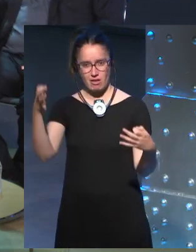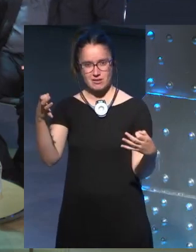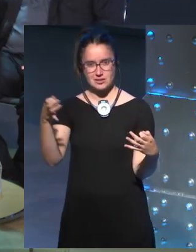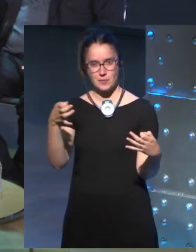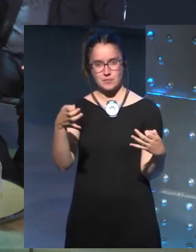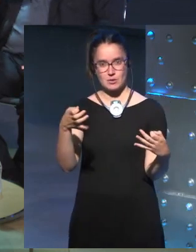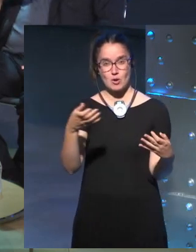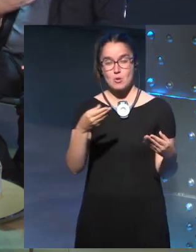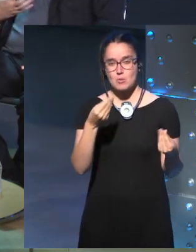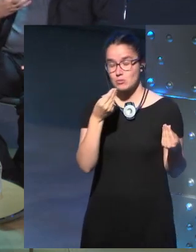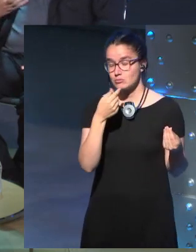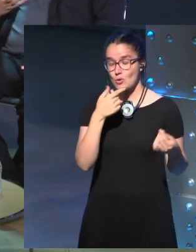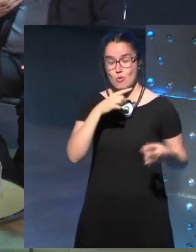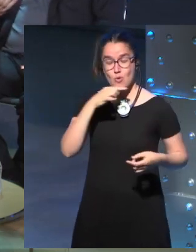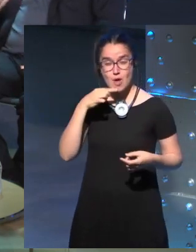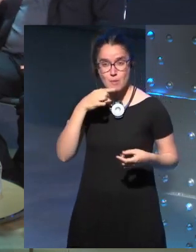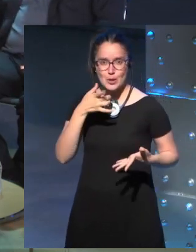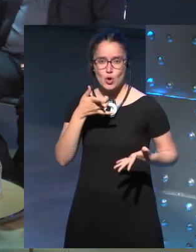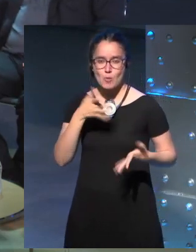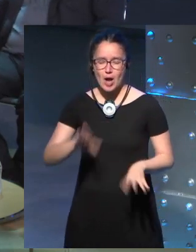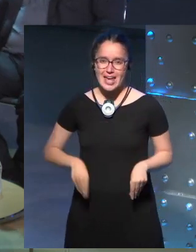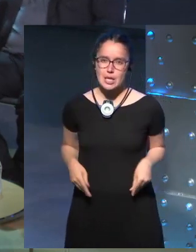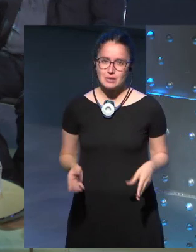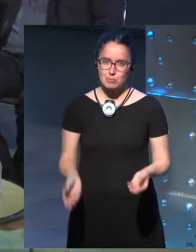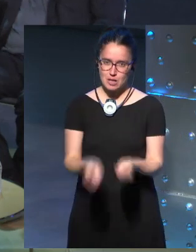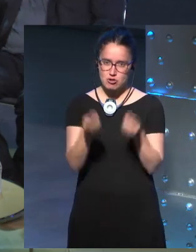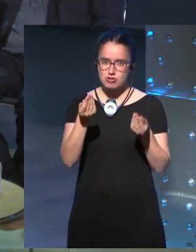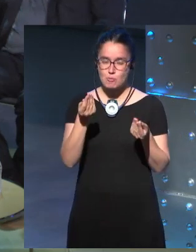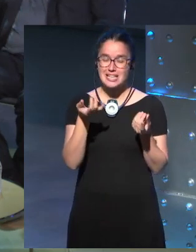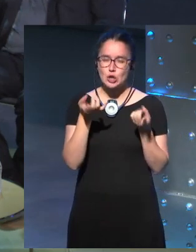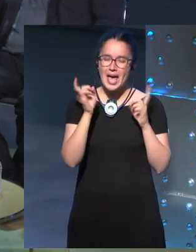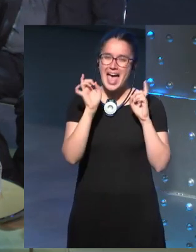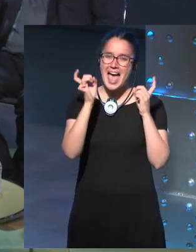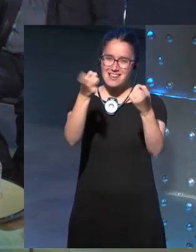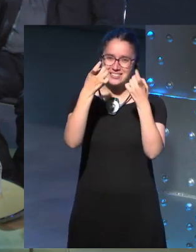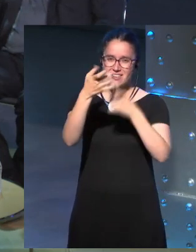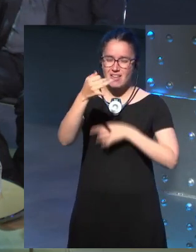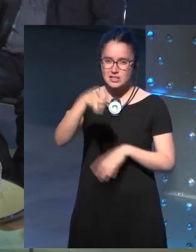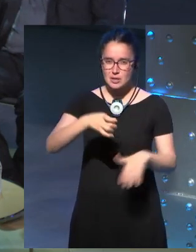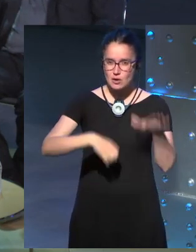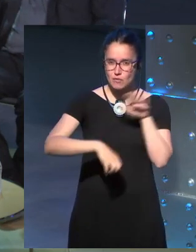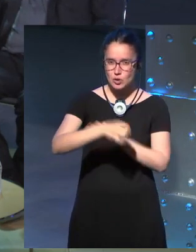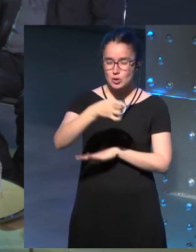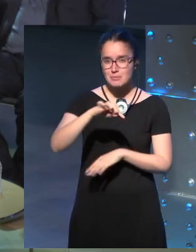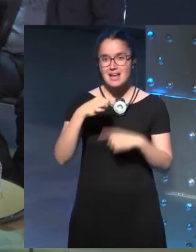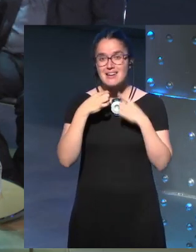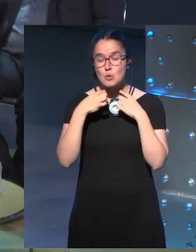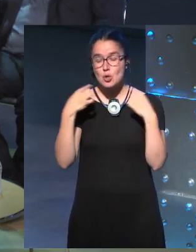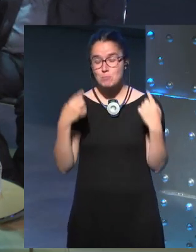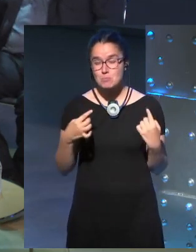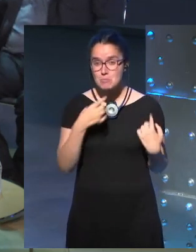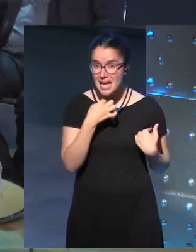is. So no matter how painful it is, they digest it much better. I think that there's a learning.